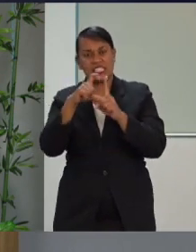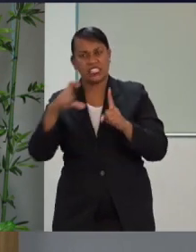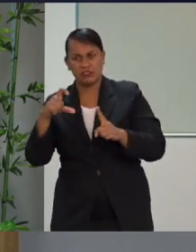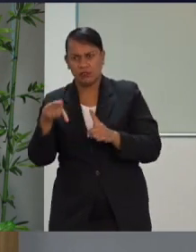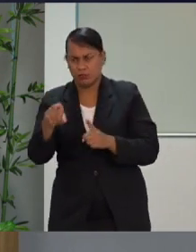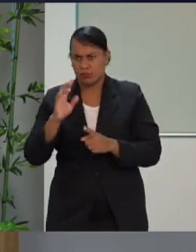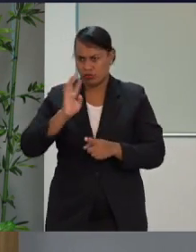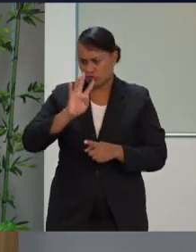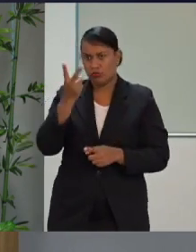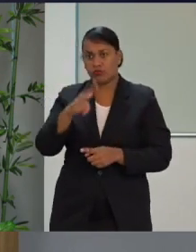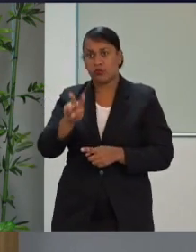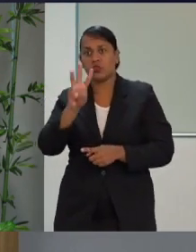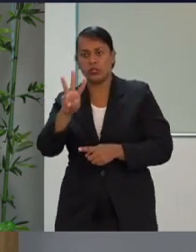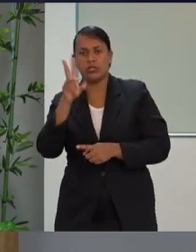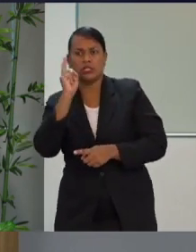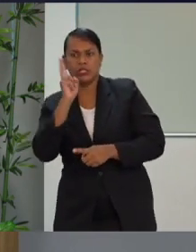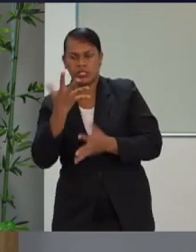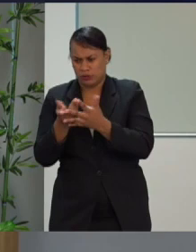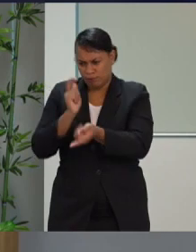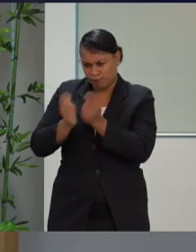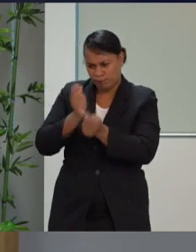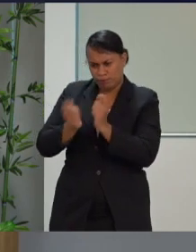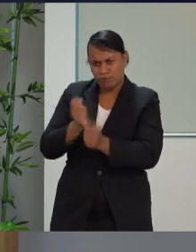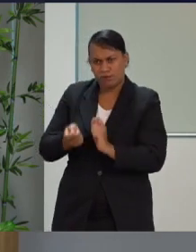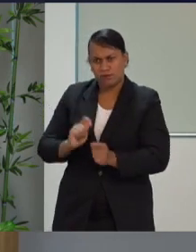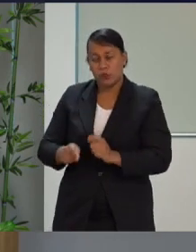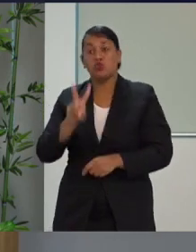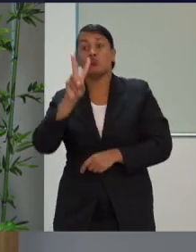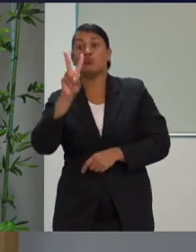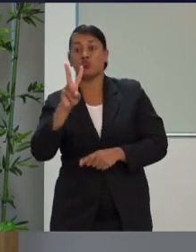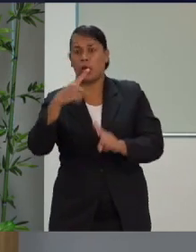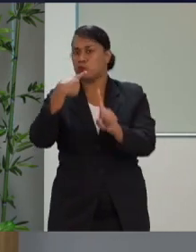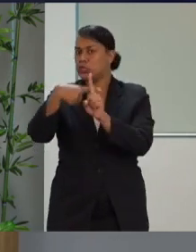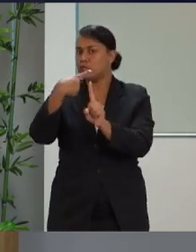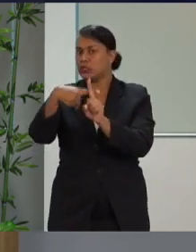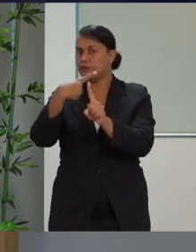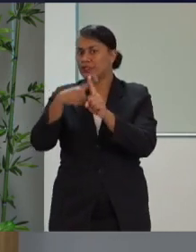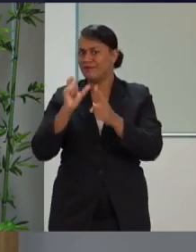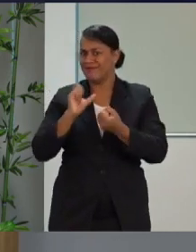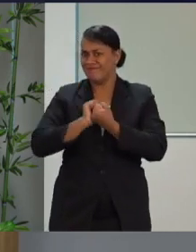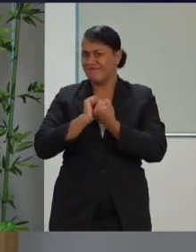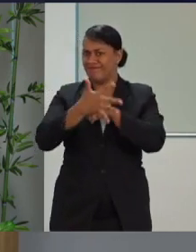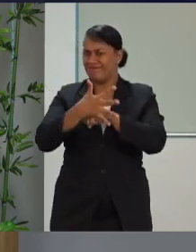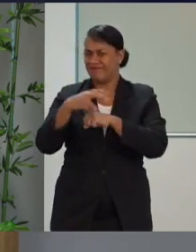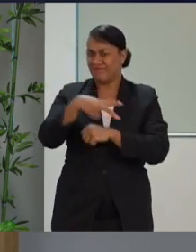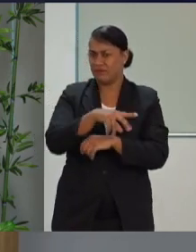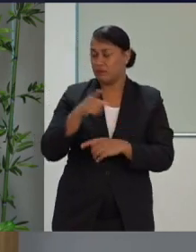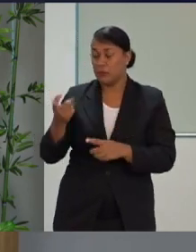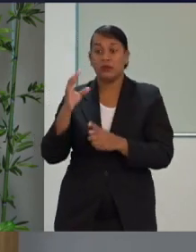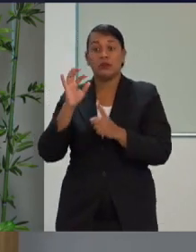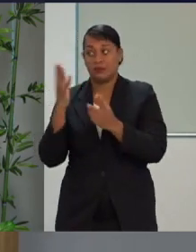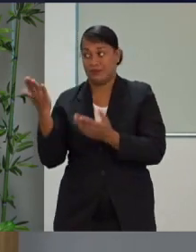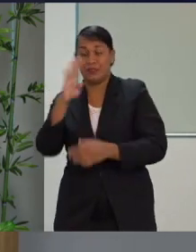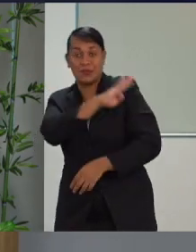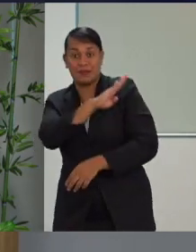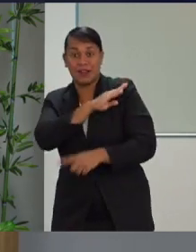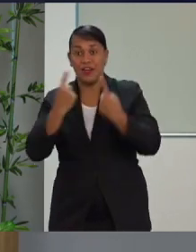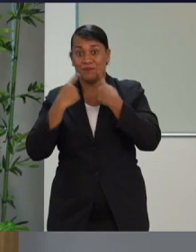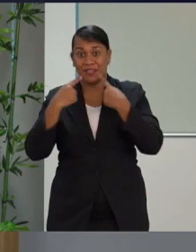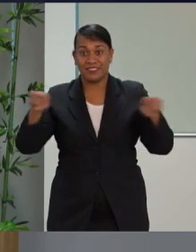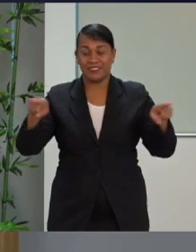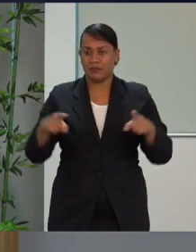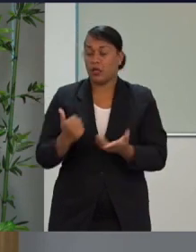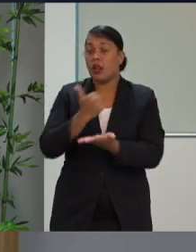23 tests, of which 2 were positive, as you have heard. Case 13 is the